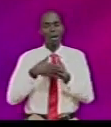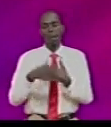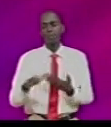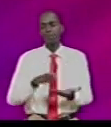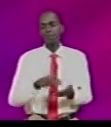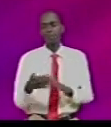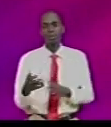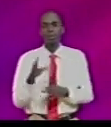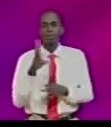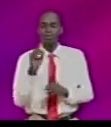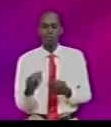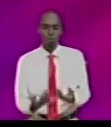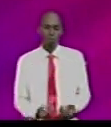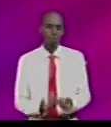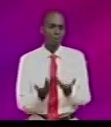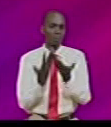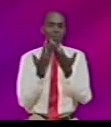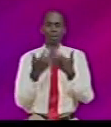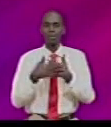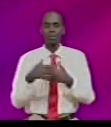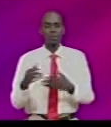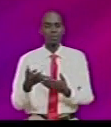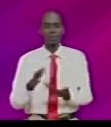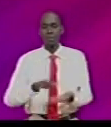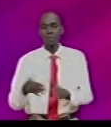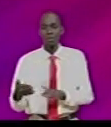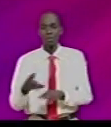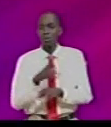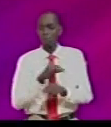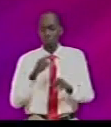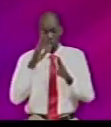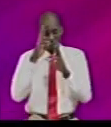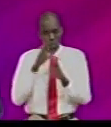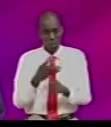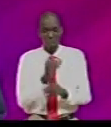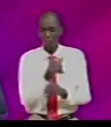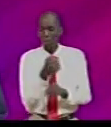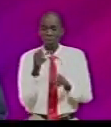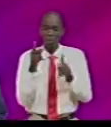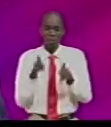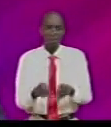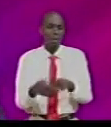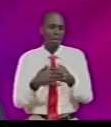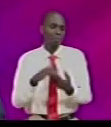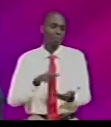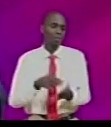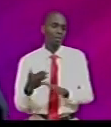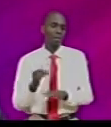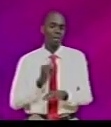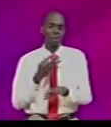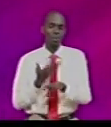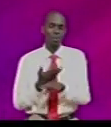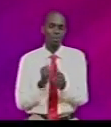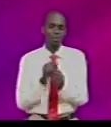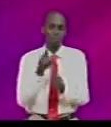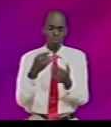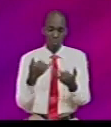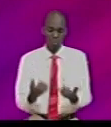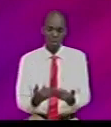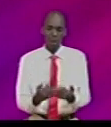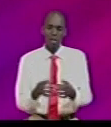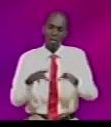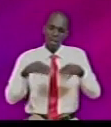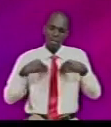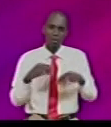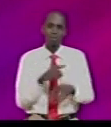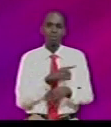ransom after death. No respect of person after death. And I plead with you today, come to the Lord. Set